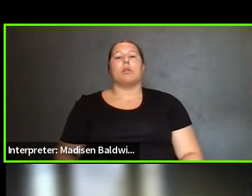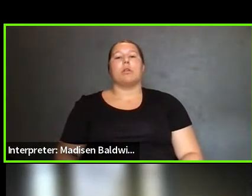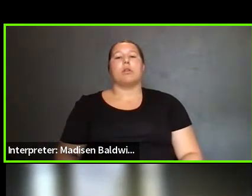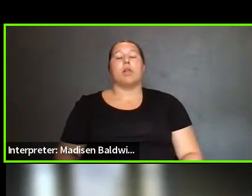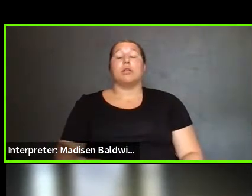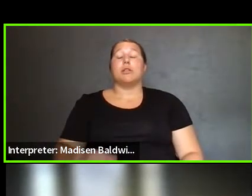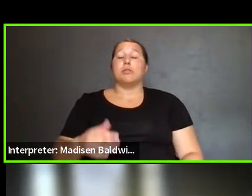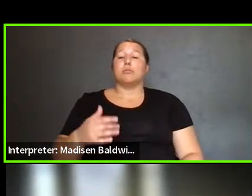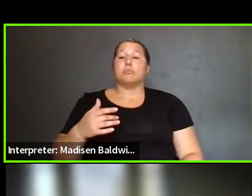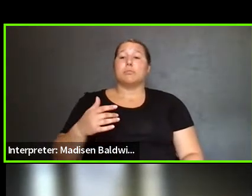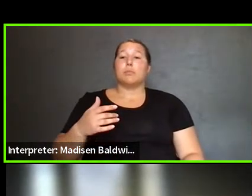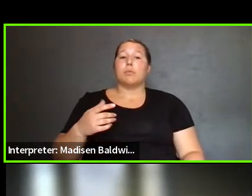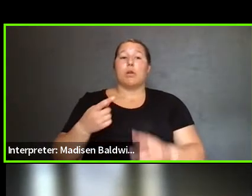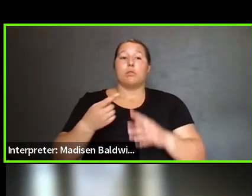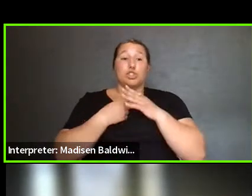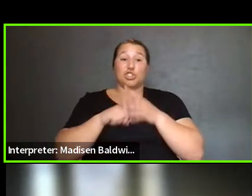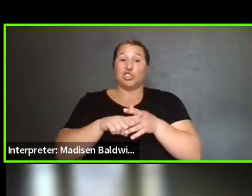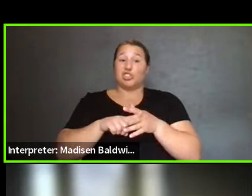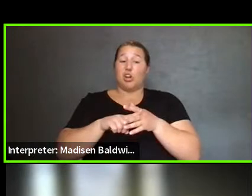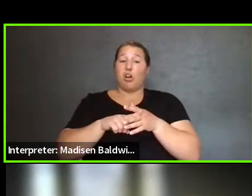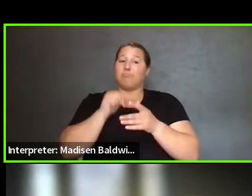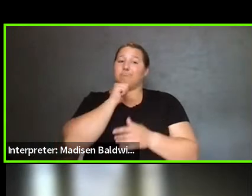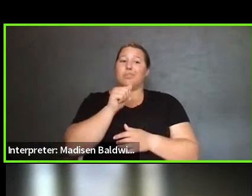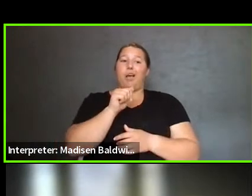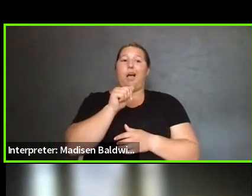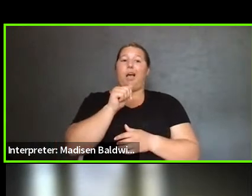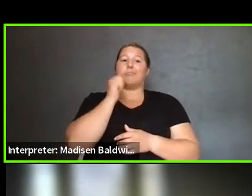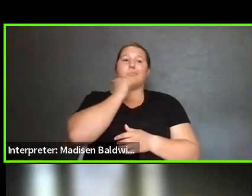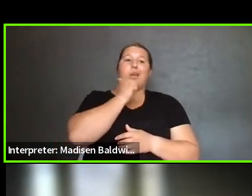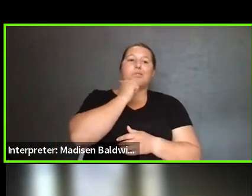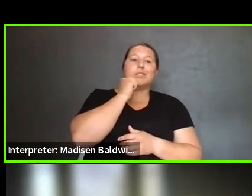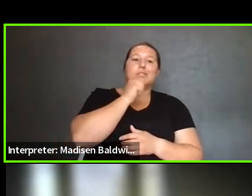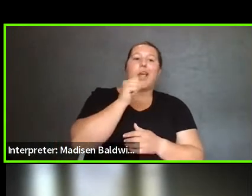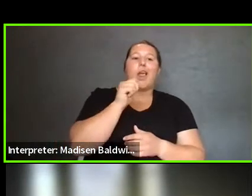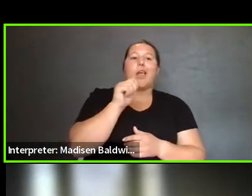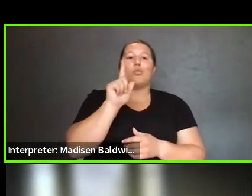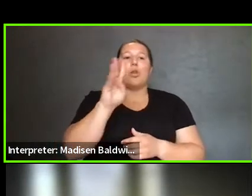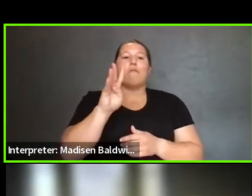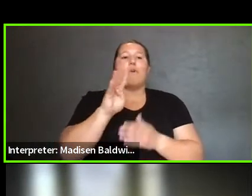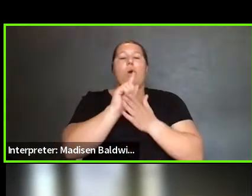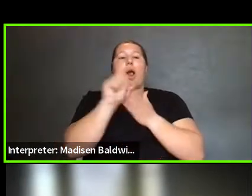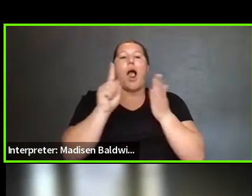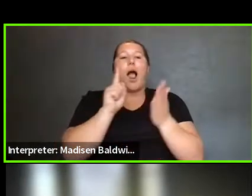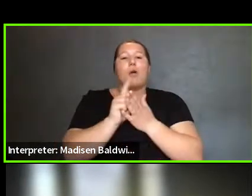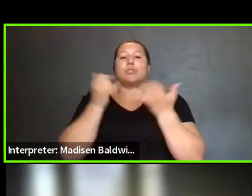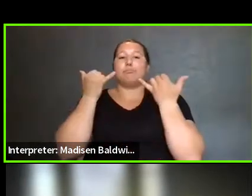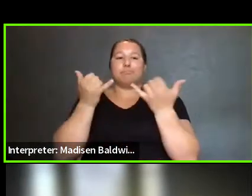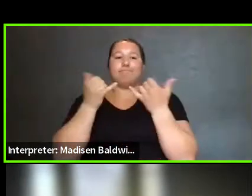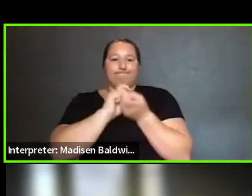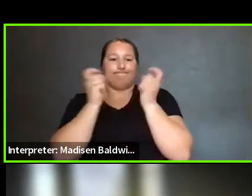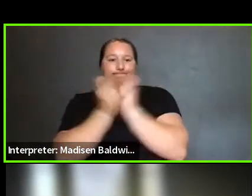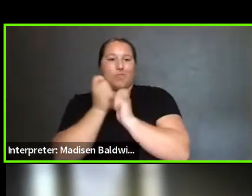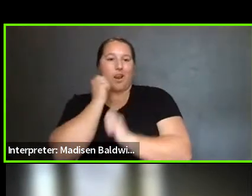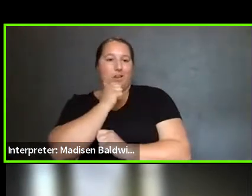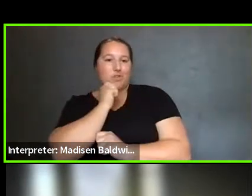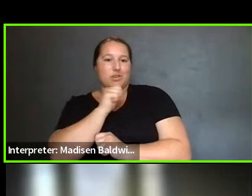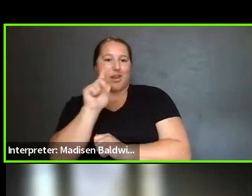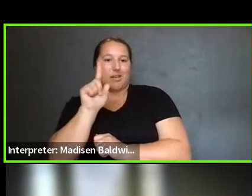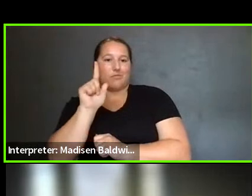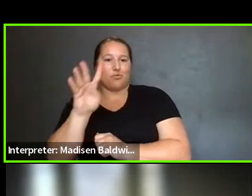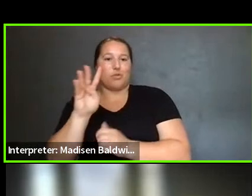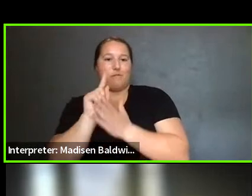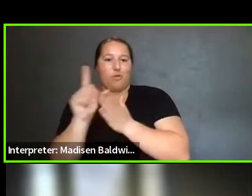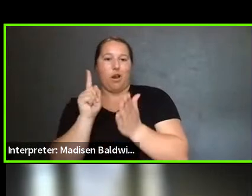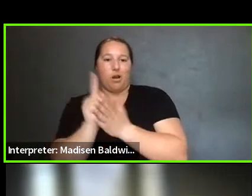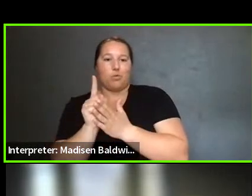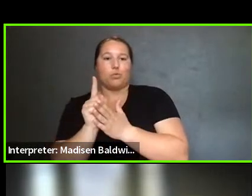24/7 operation. They are now 24/7. We've had conversations with them about why we have gone